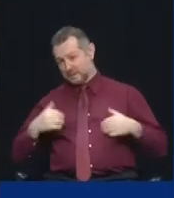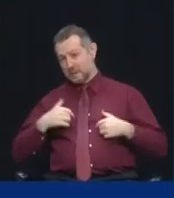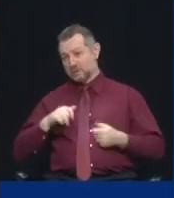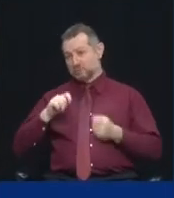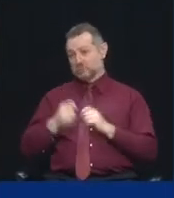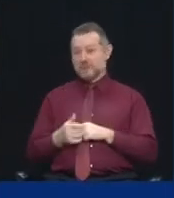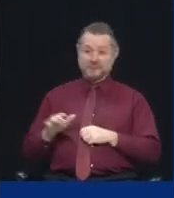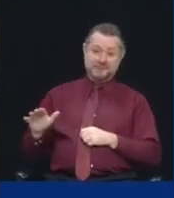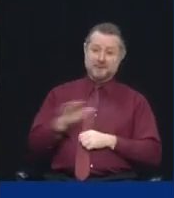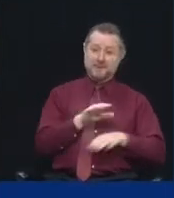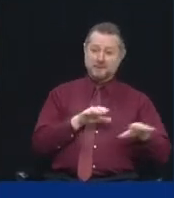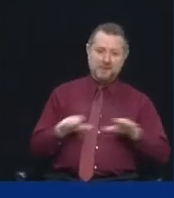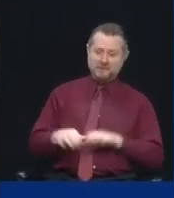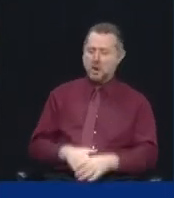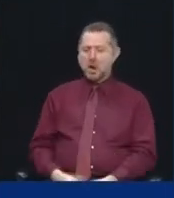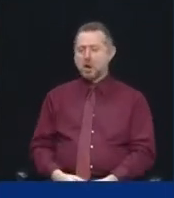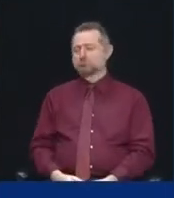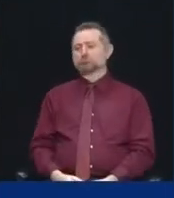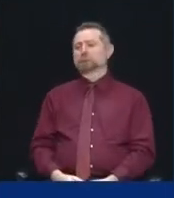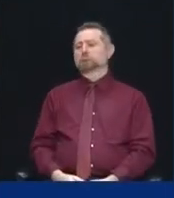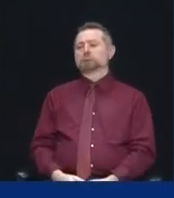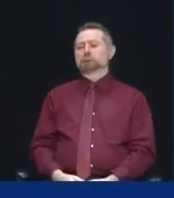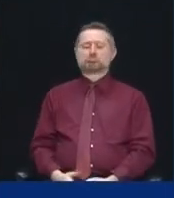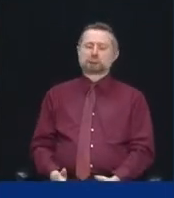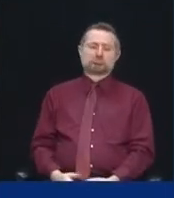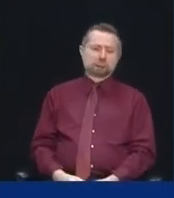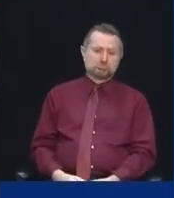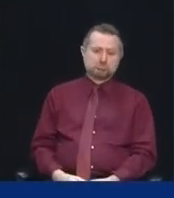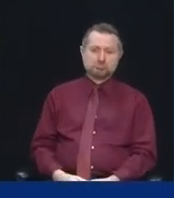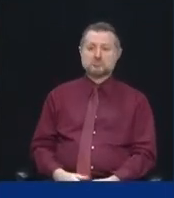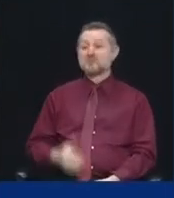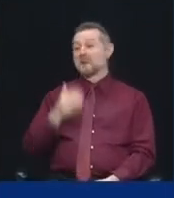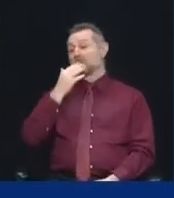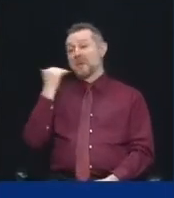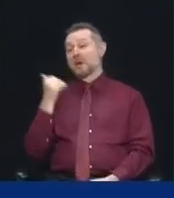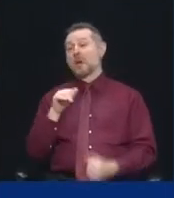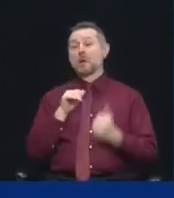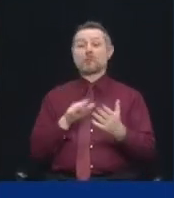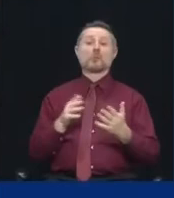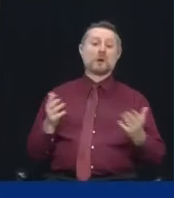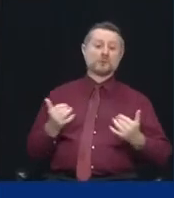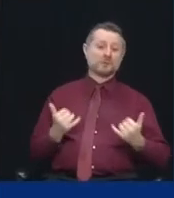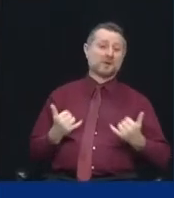human behavior. I think the better path at this point is